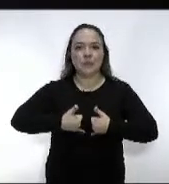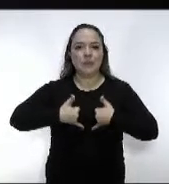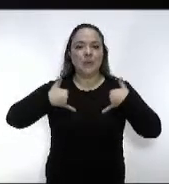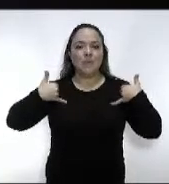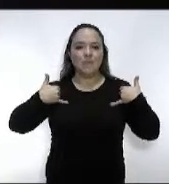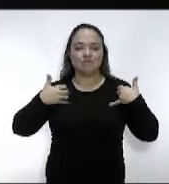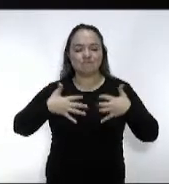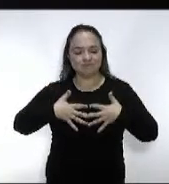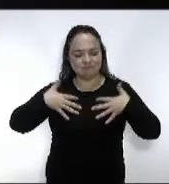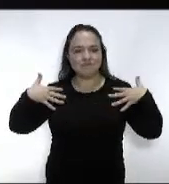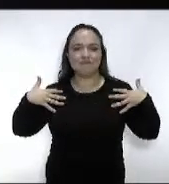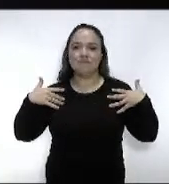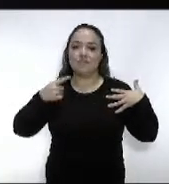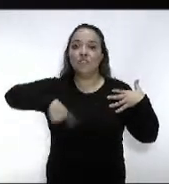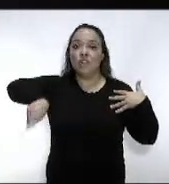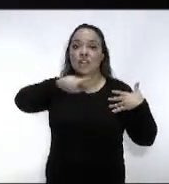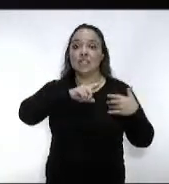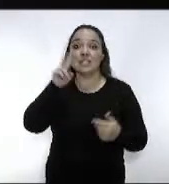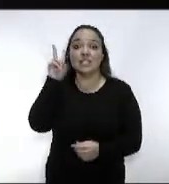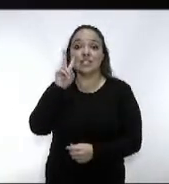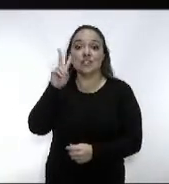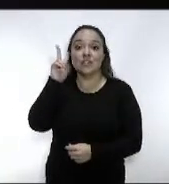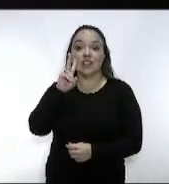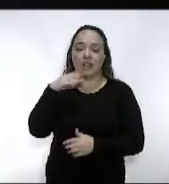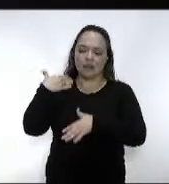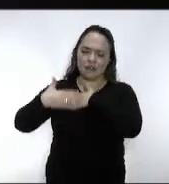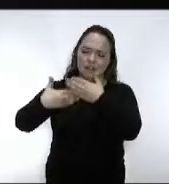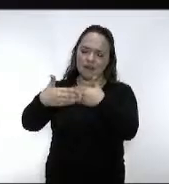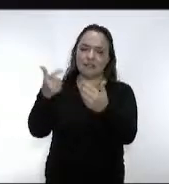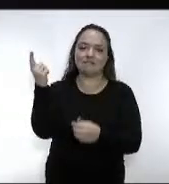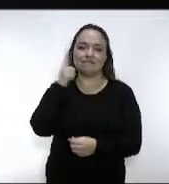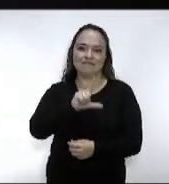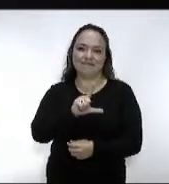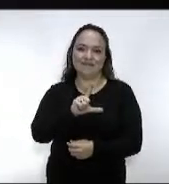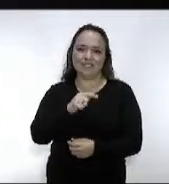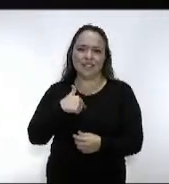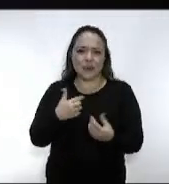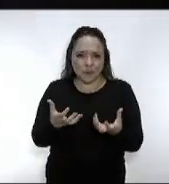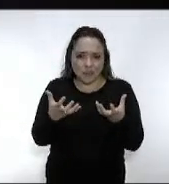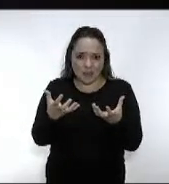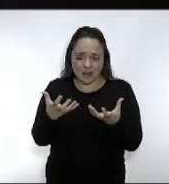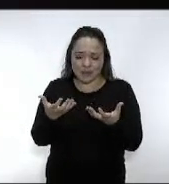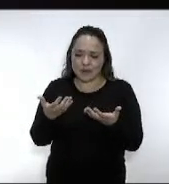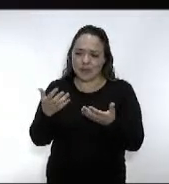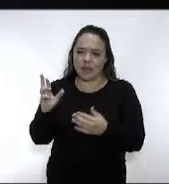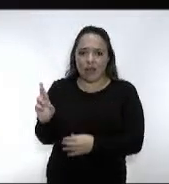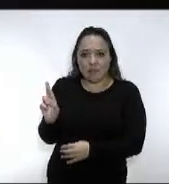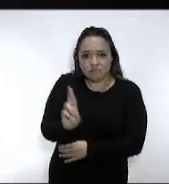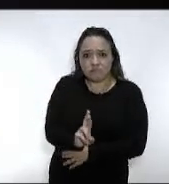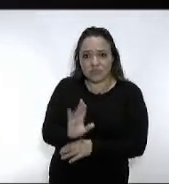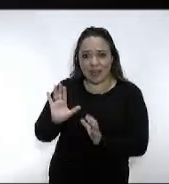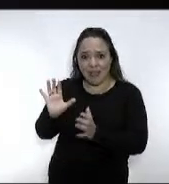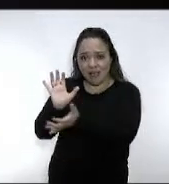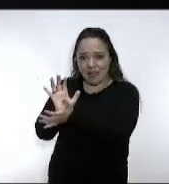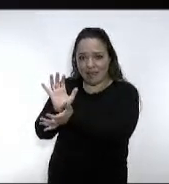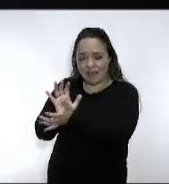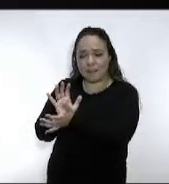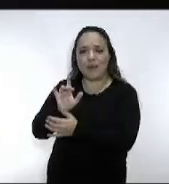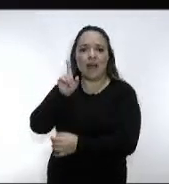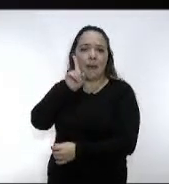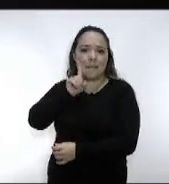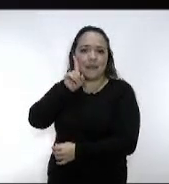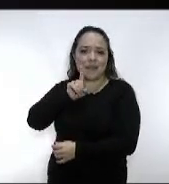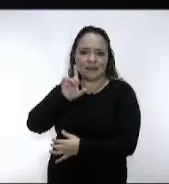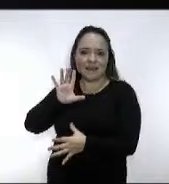with pride for being part of the story of each one of you. My desire, on behalf of all the team